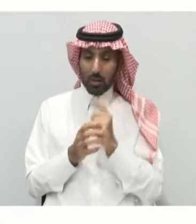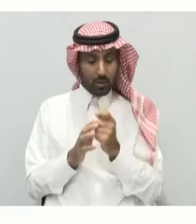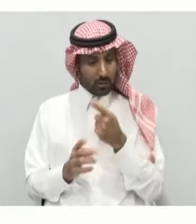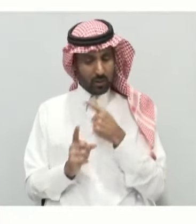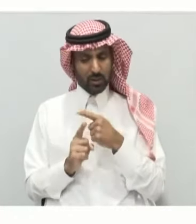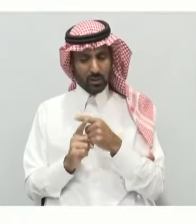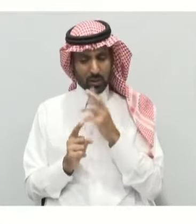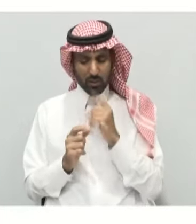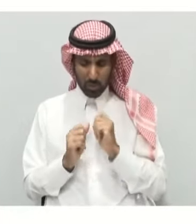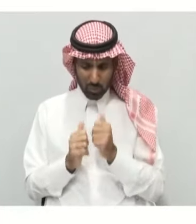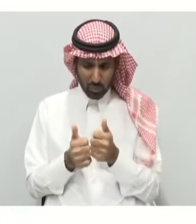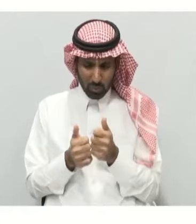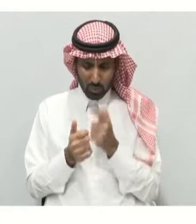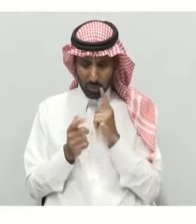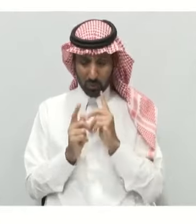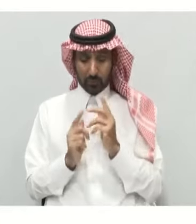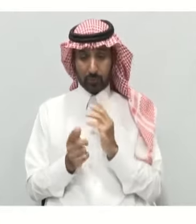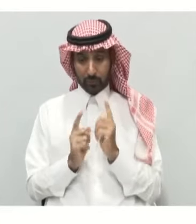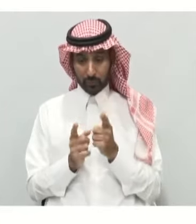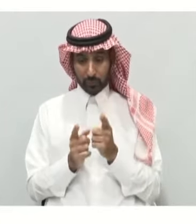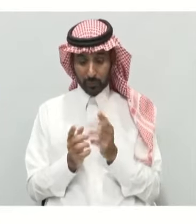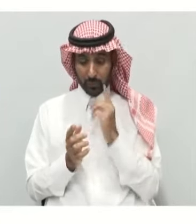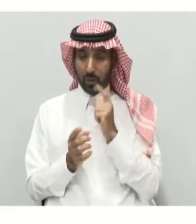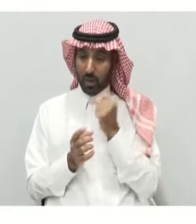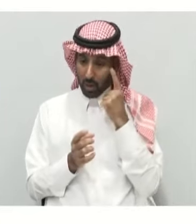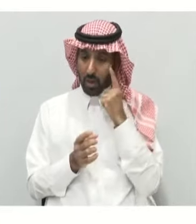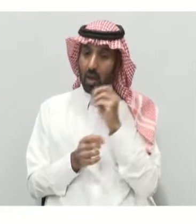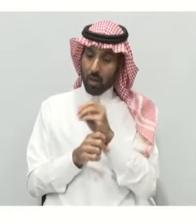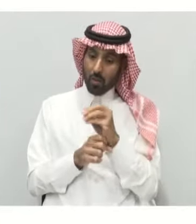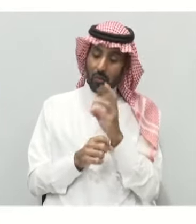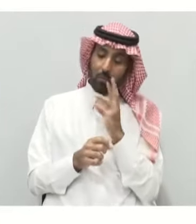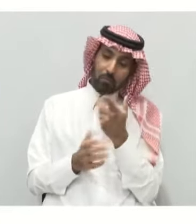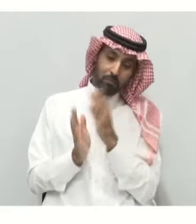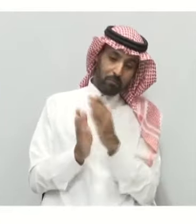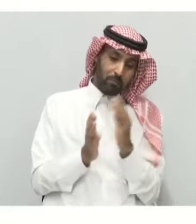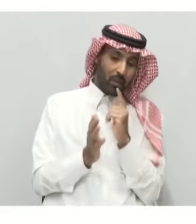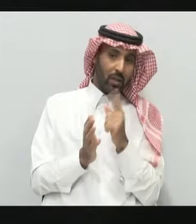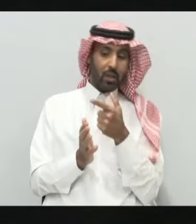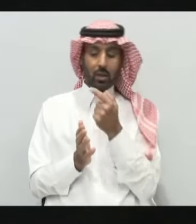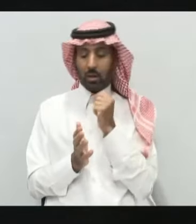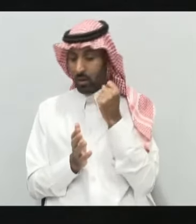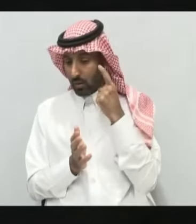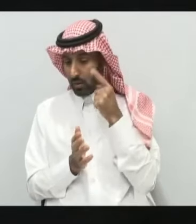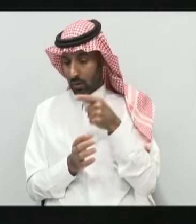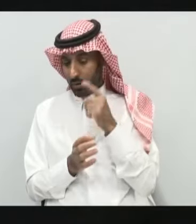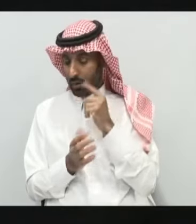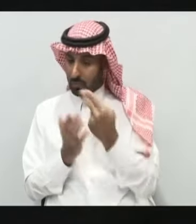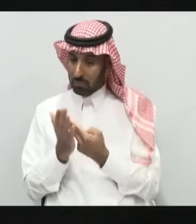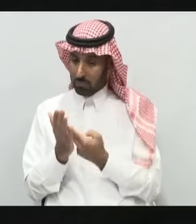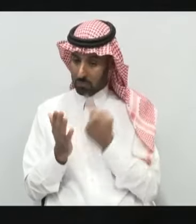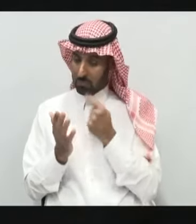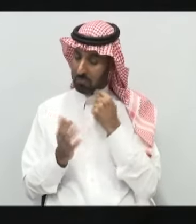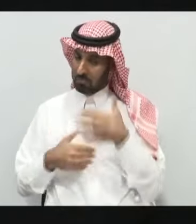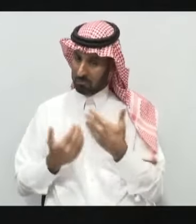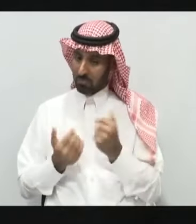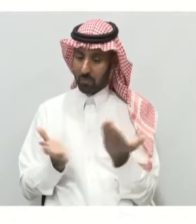math is challenging. And also I give my opinion of another subject. I said, I think art is